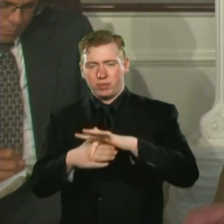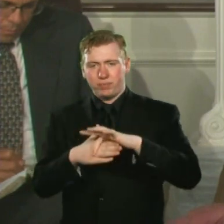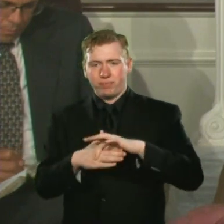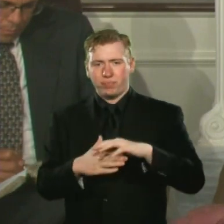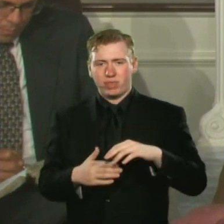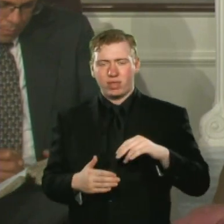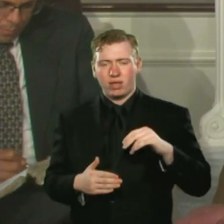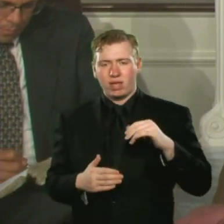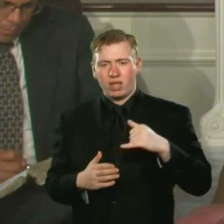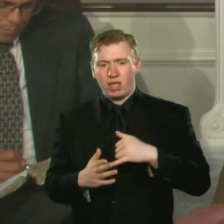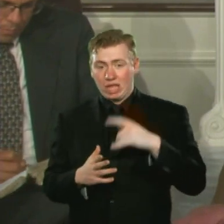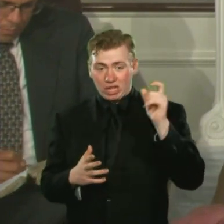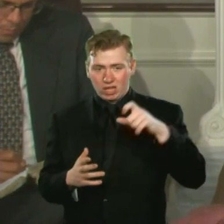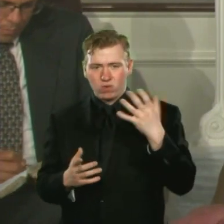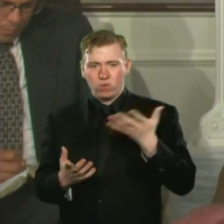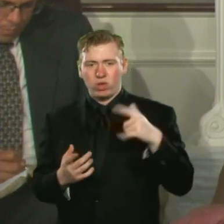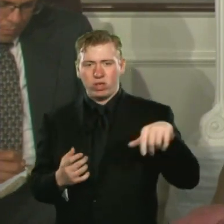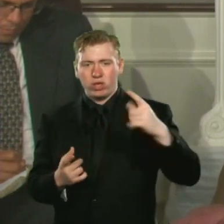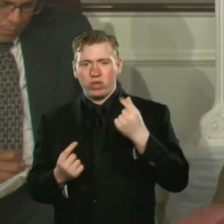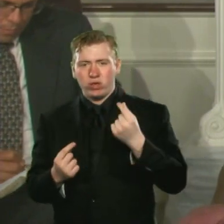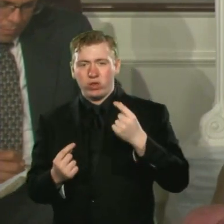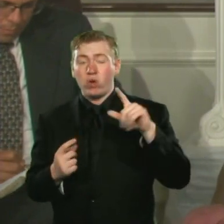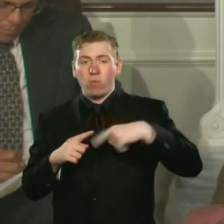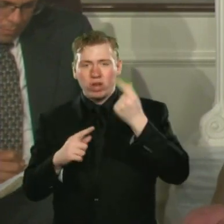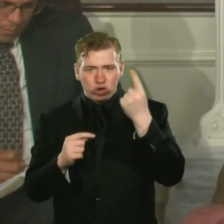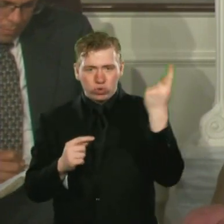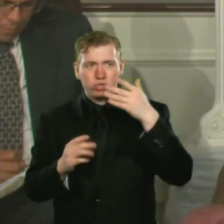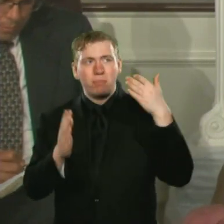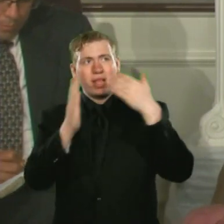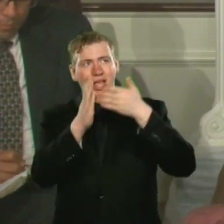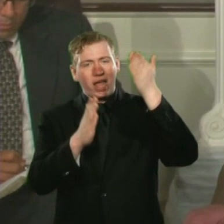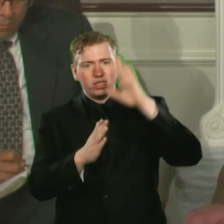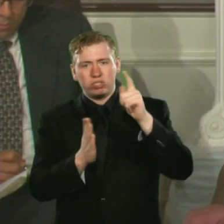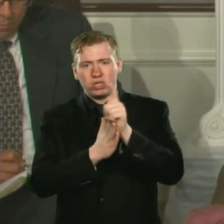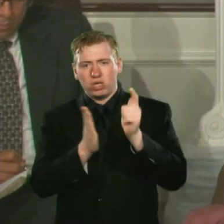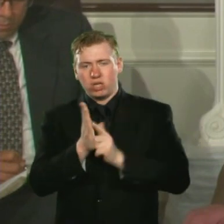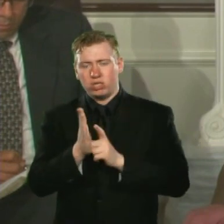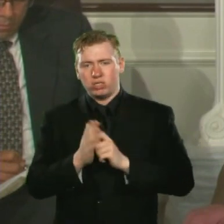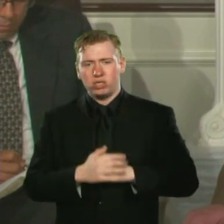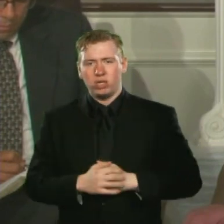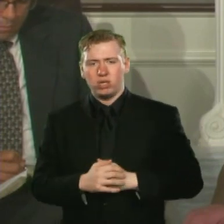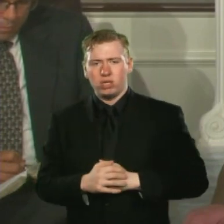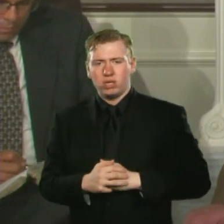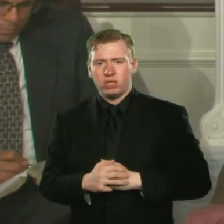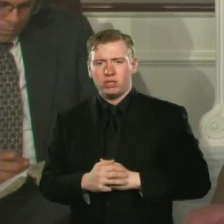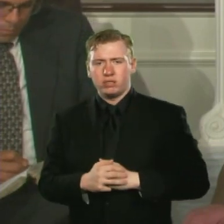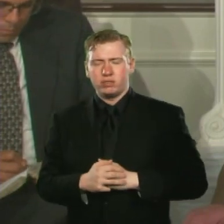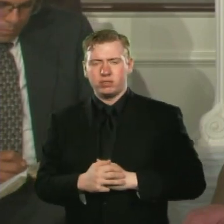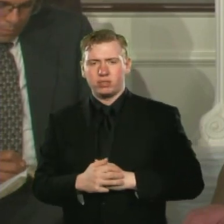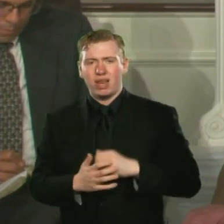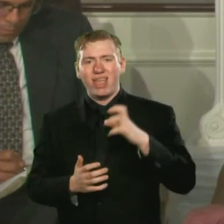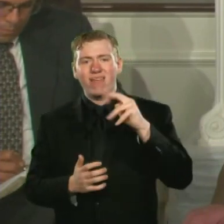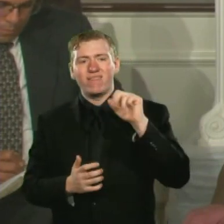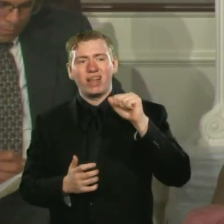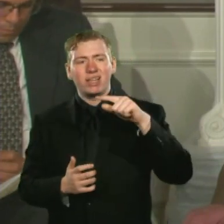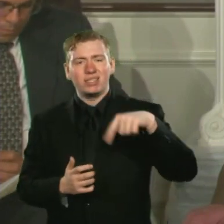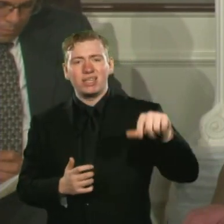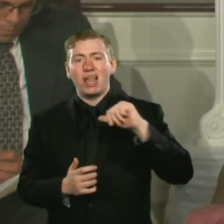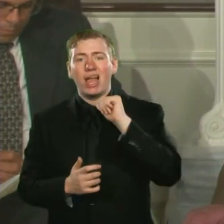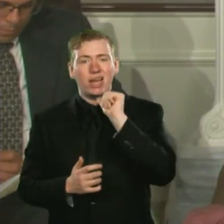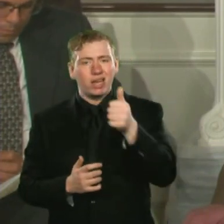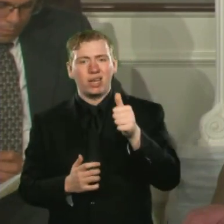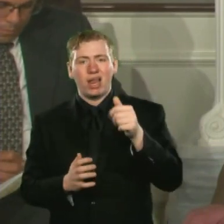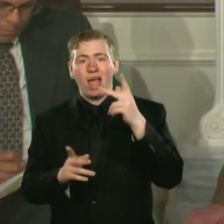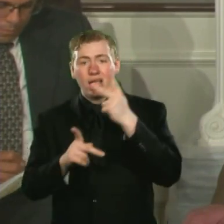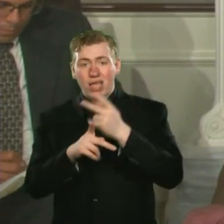goes with it. You got what you do when you do something against God's laws. "And even as they did not retain God